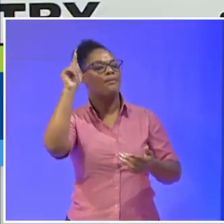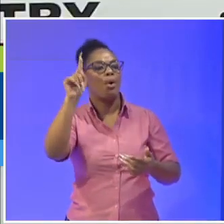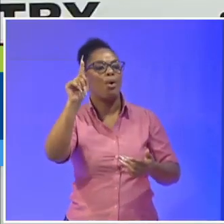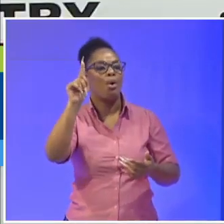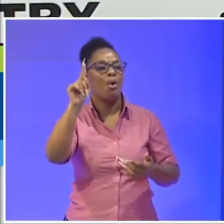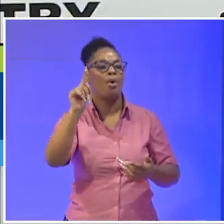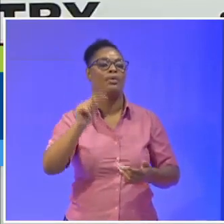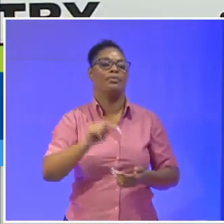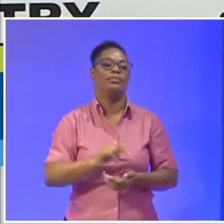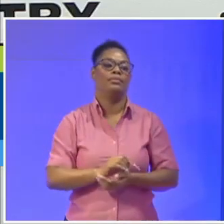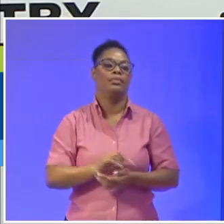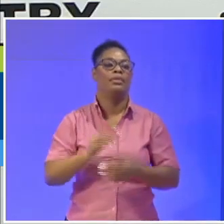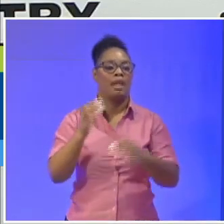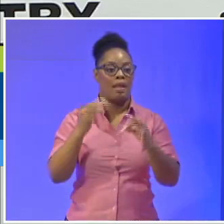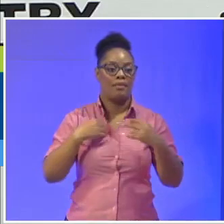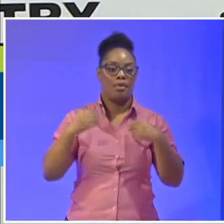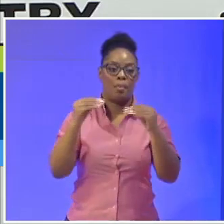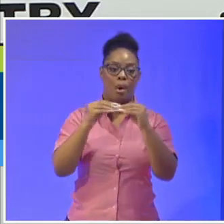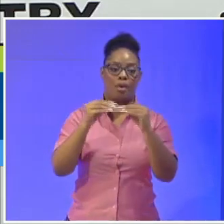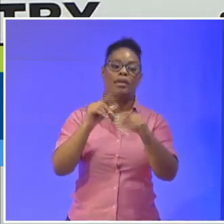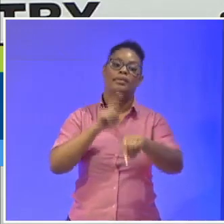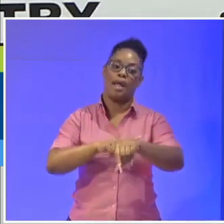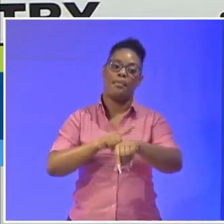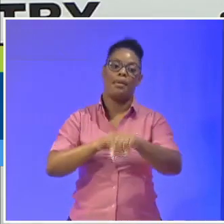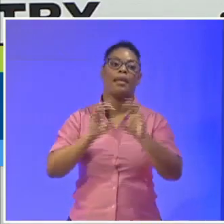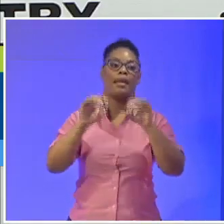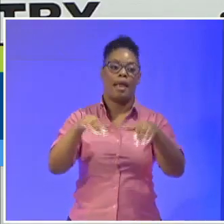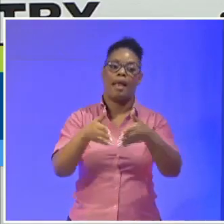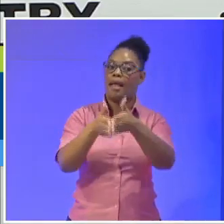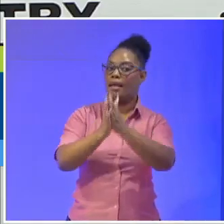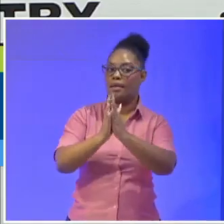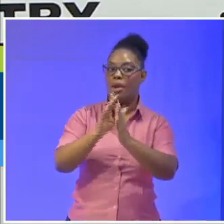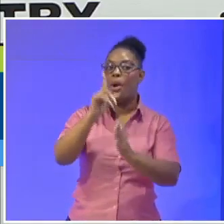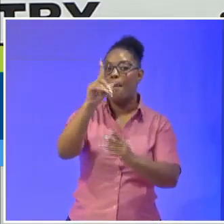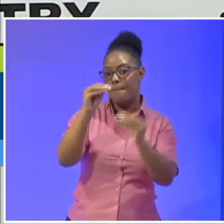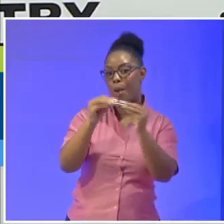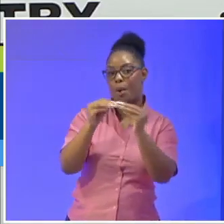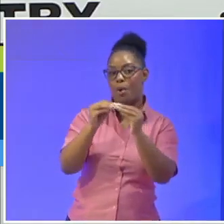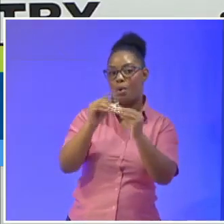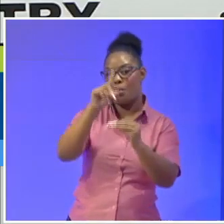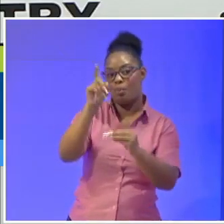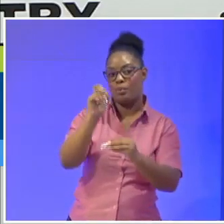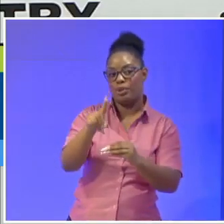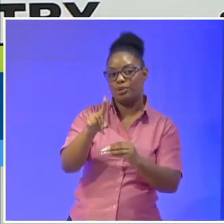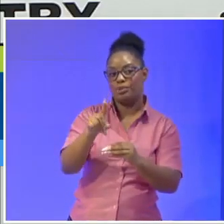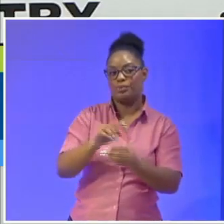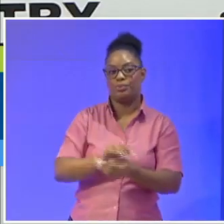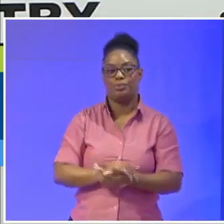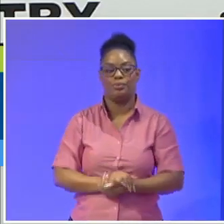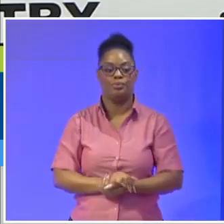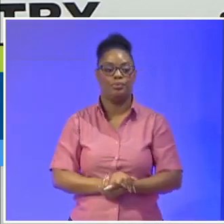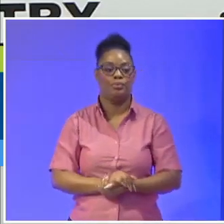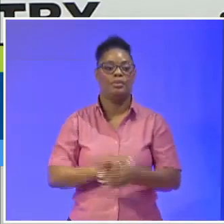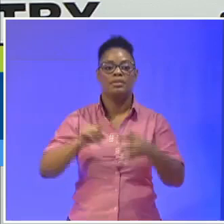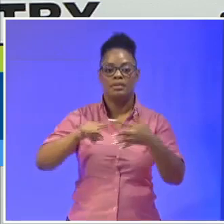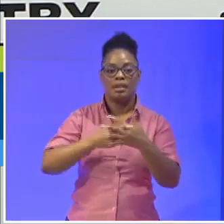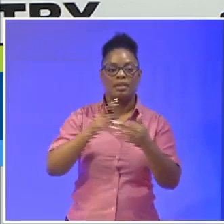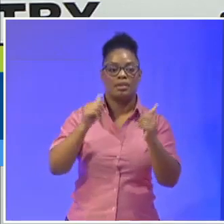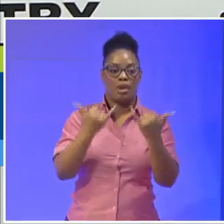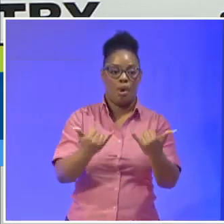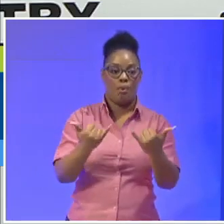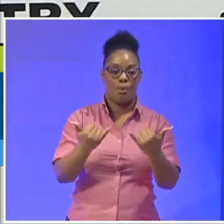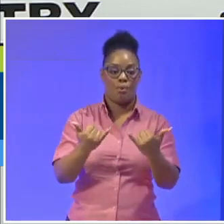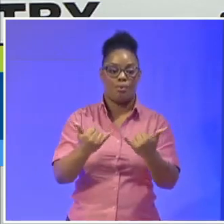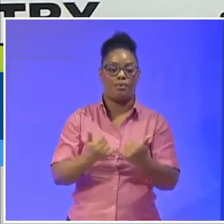if time permits, we will field an additional question from each media representative. We will start this morning